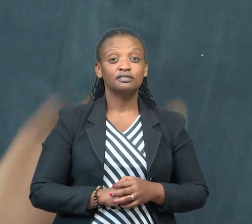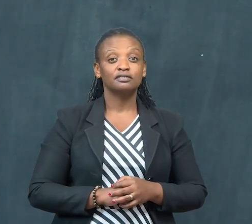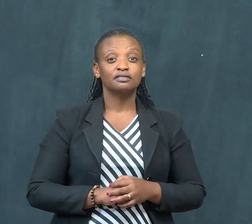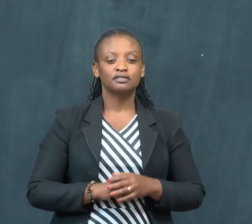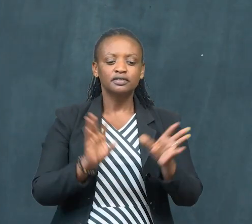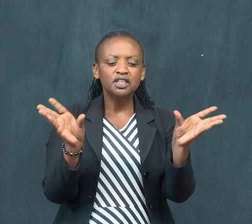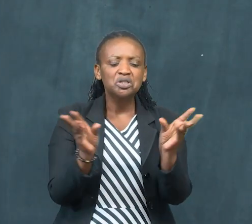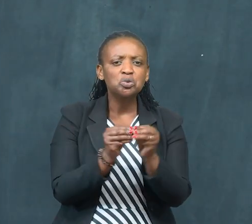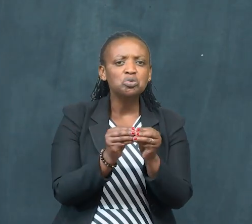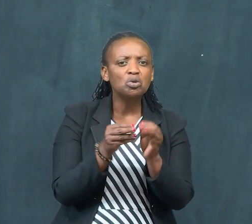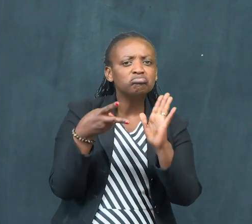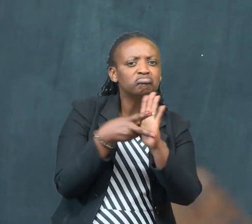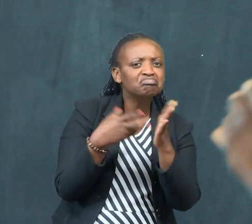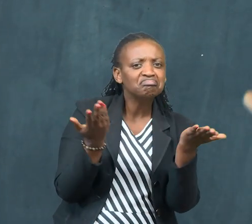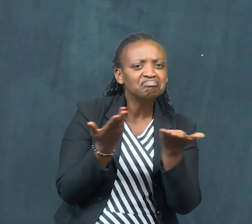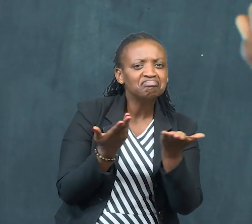The